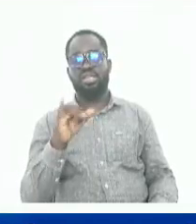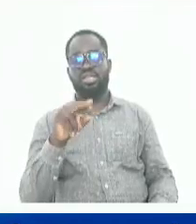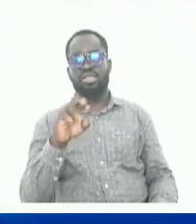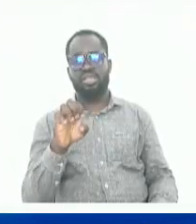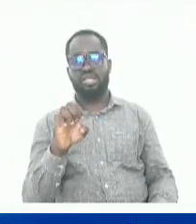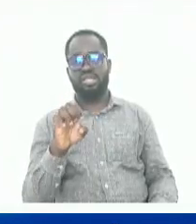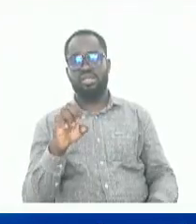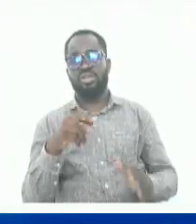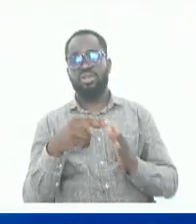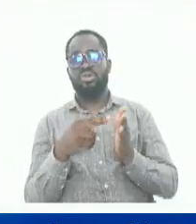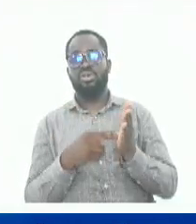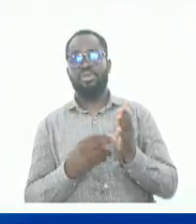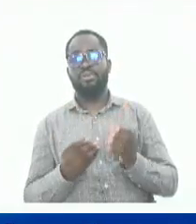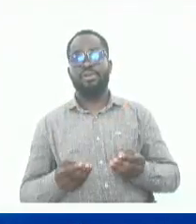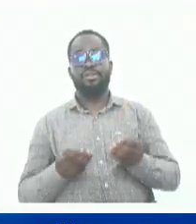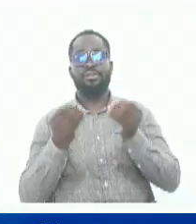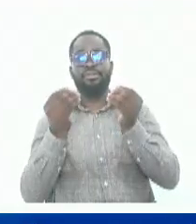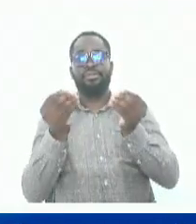members.